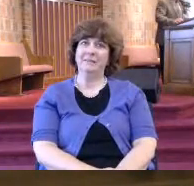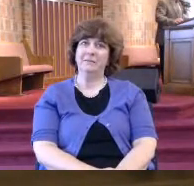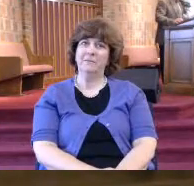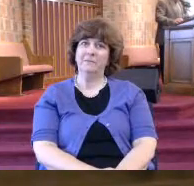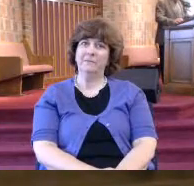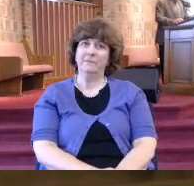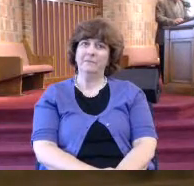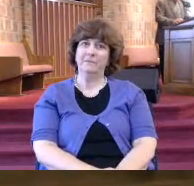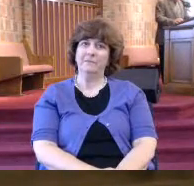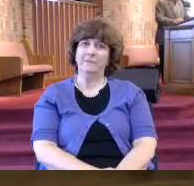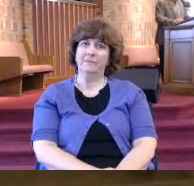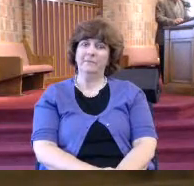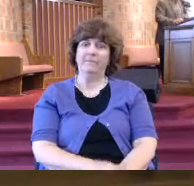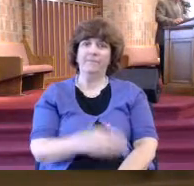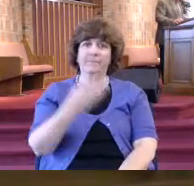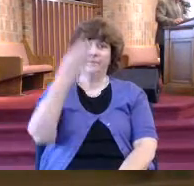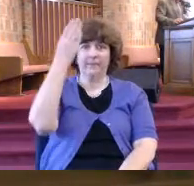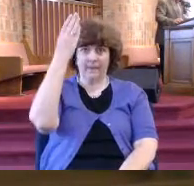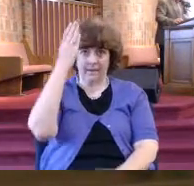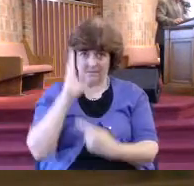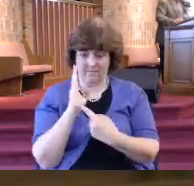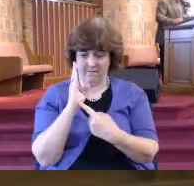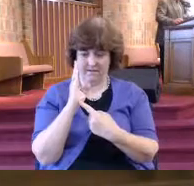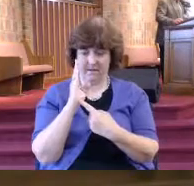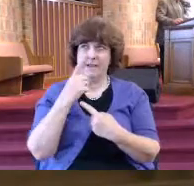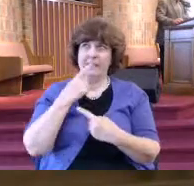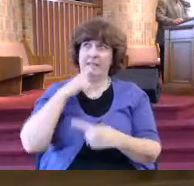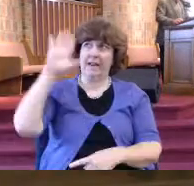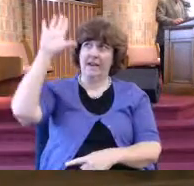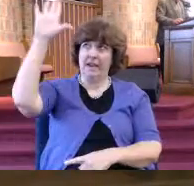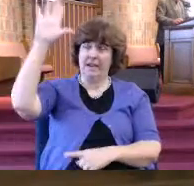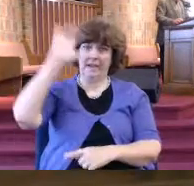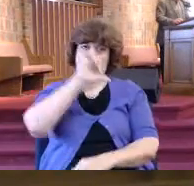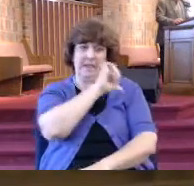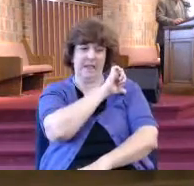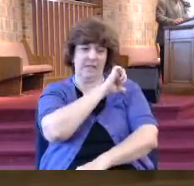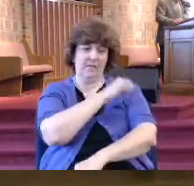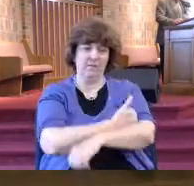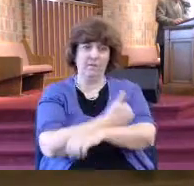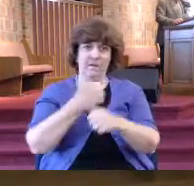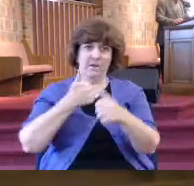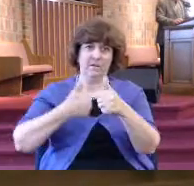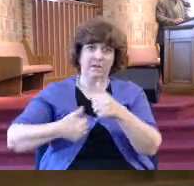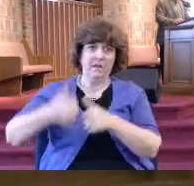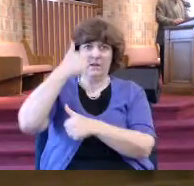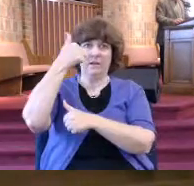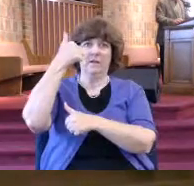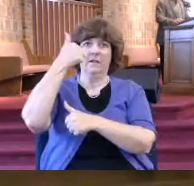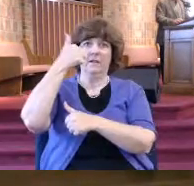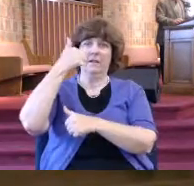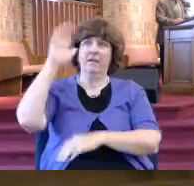God said he is in authority and that he has given that authority to his Son.